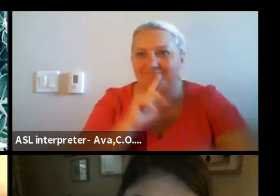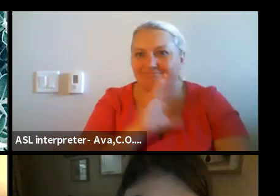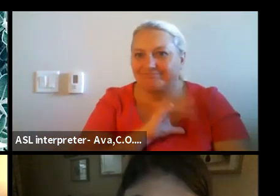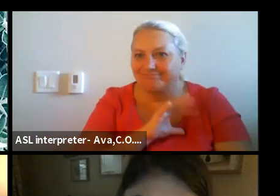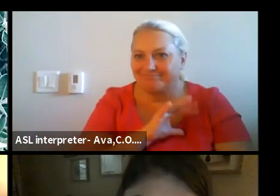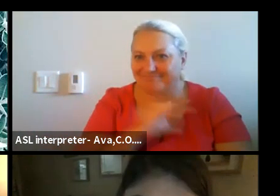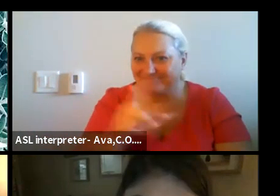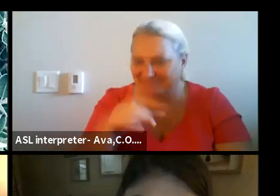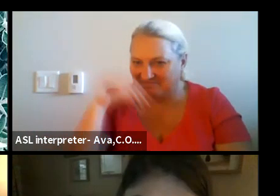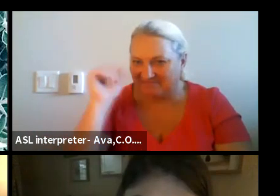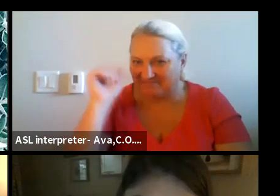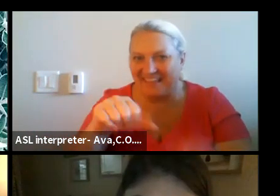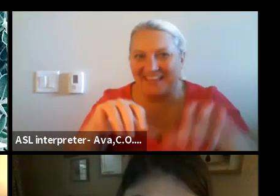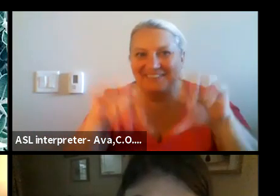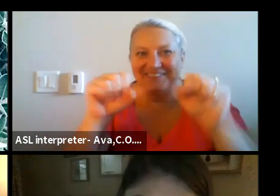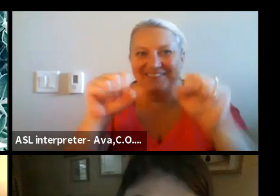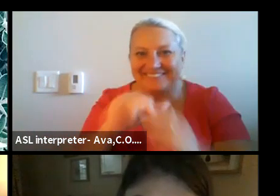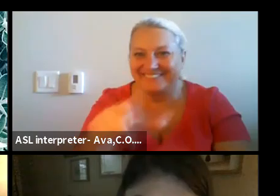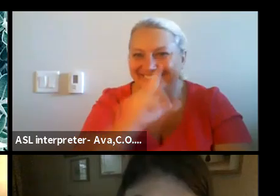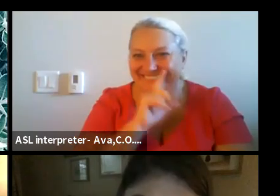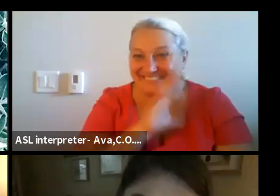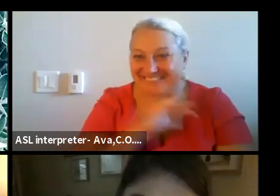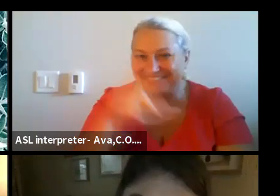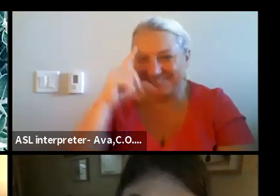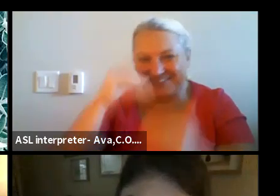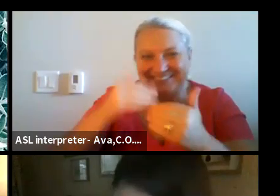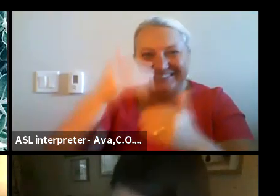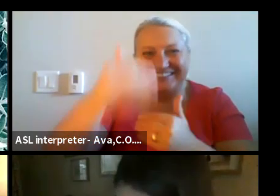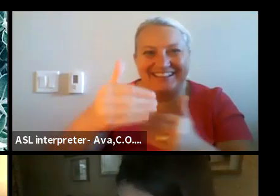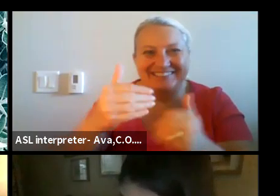We could do that next session.